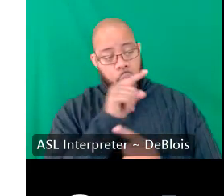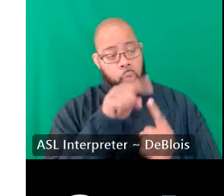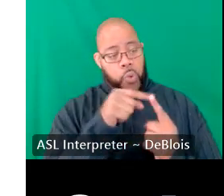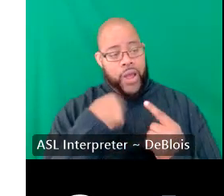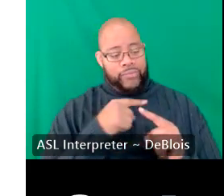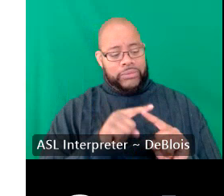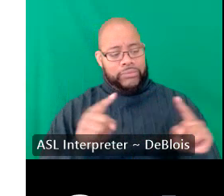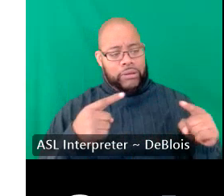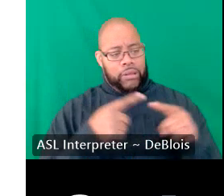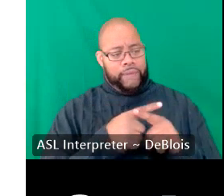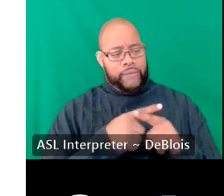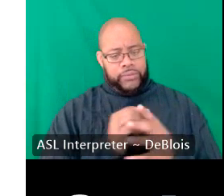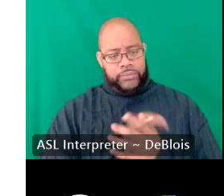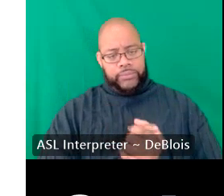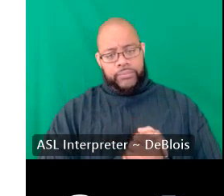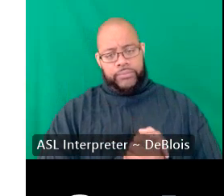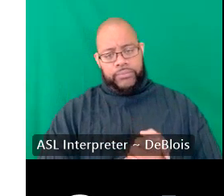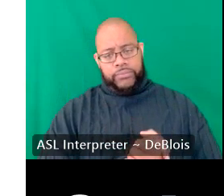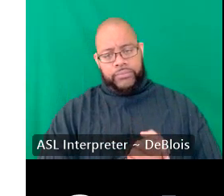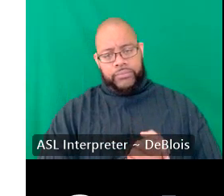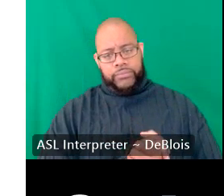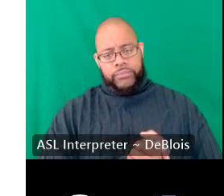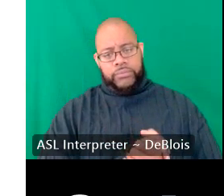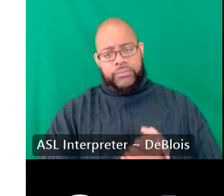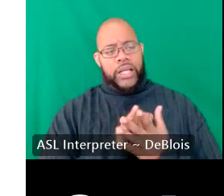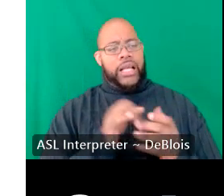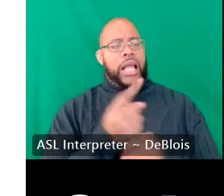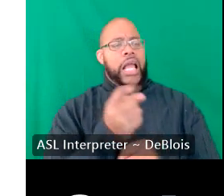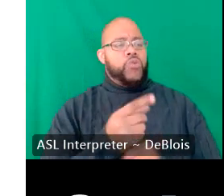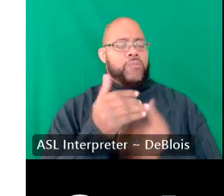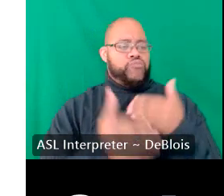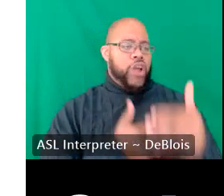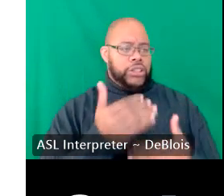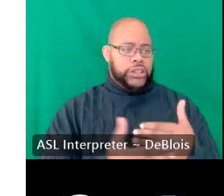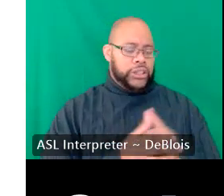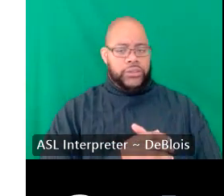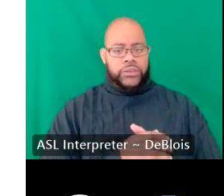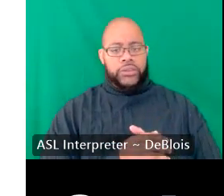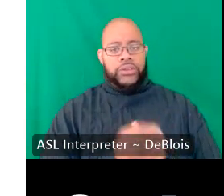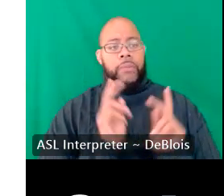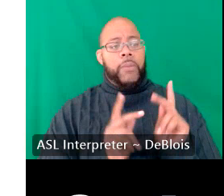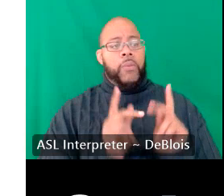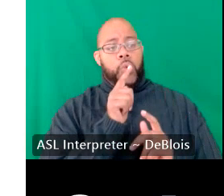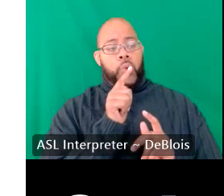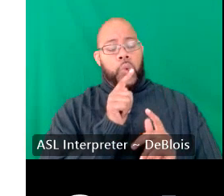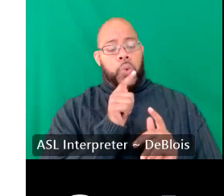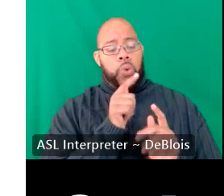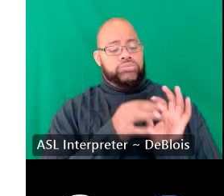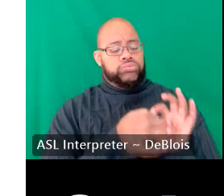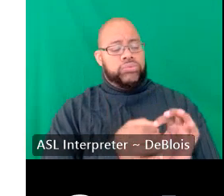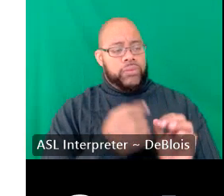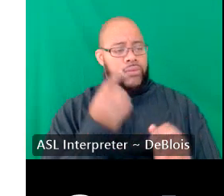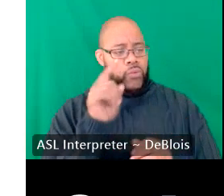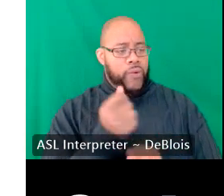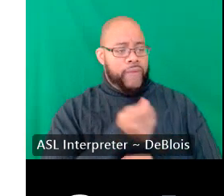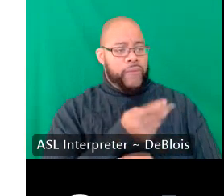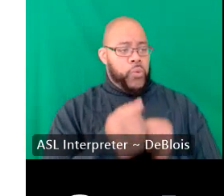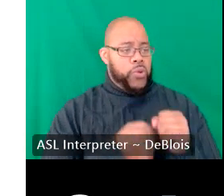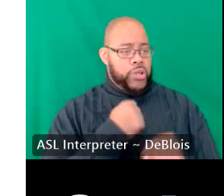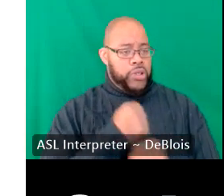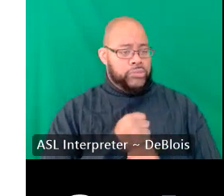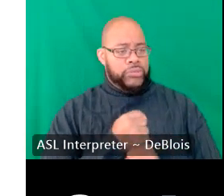differences. I mean, this is an annual process, so folks who have been around for a couple of years